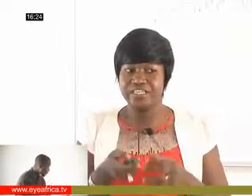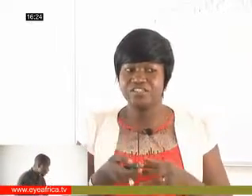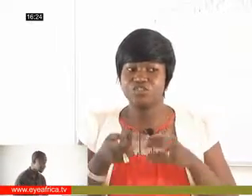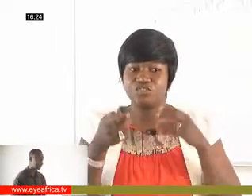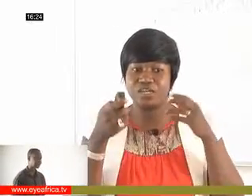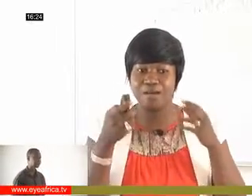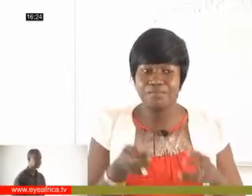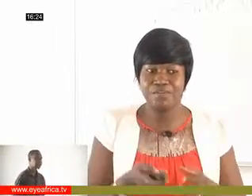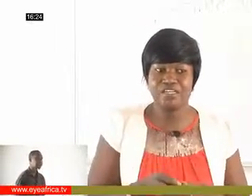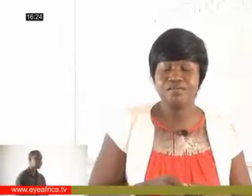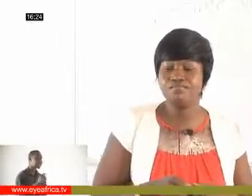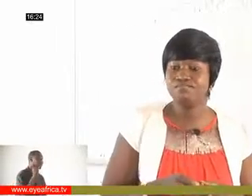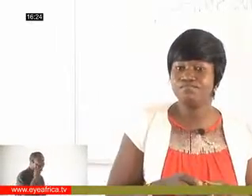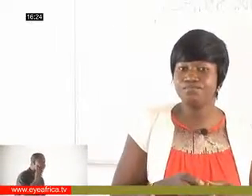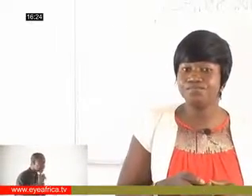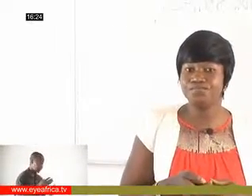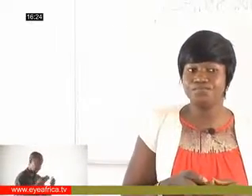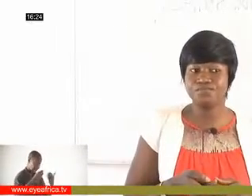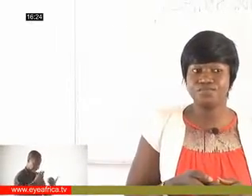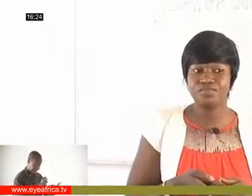The date should appear